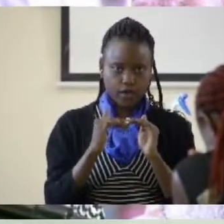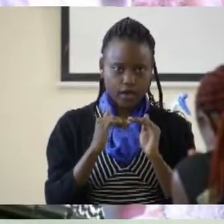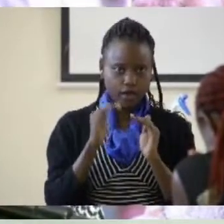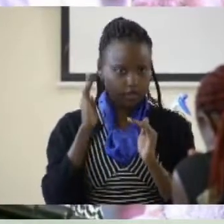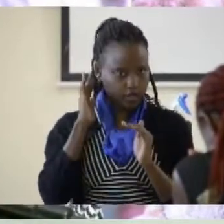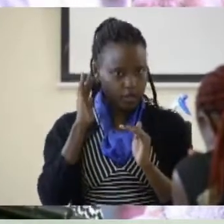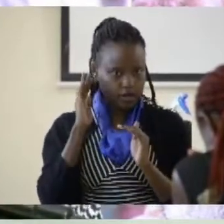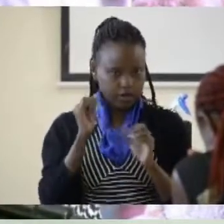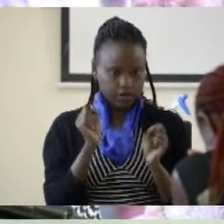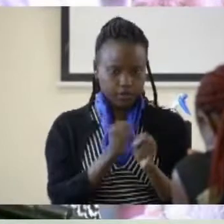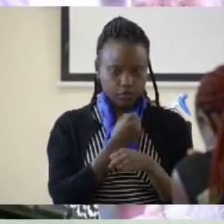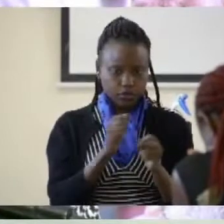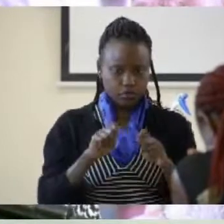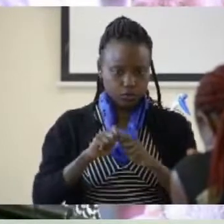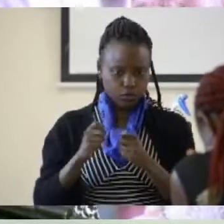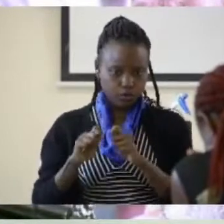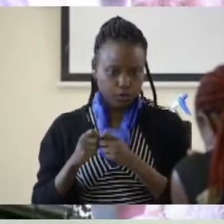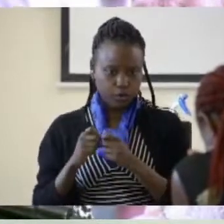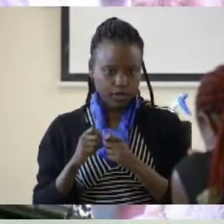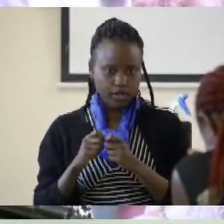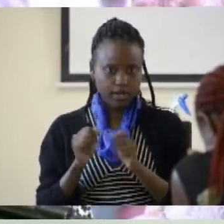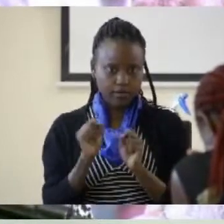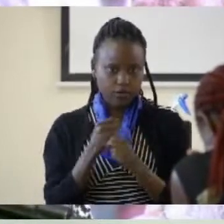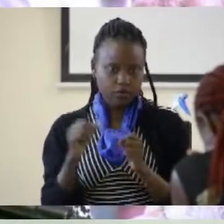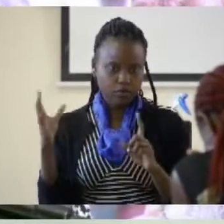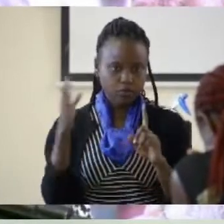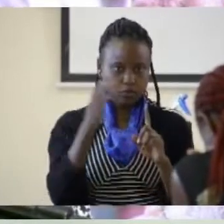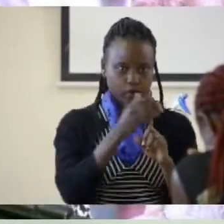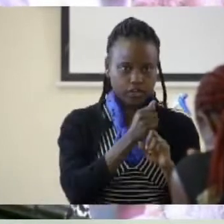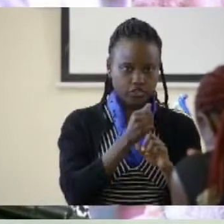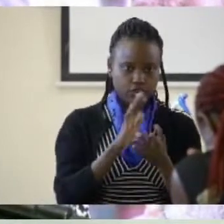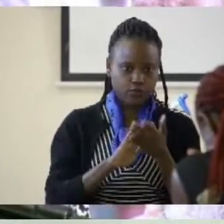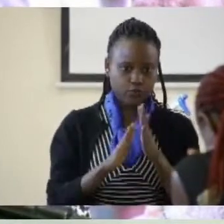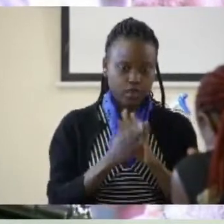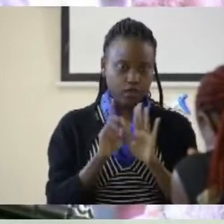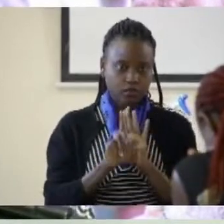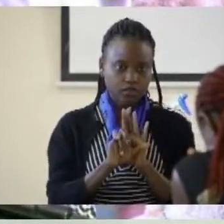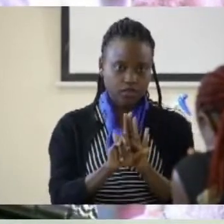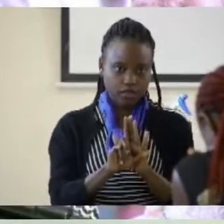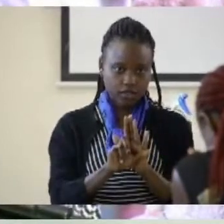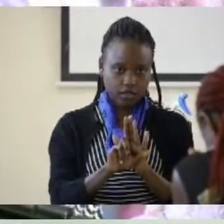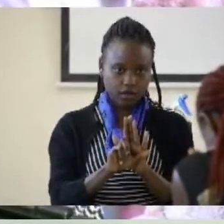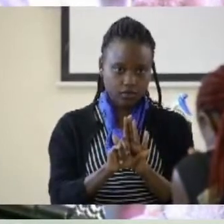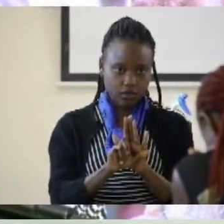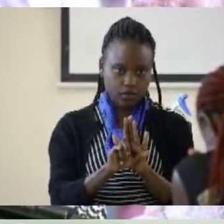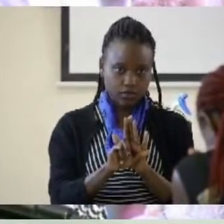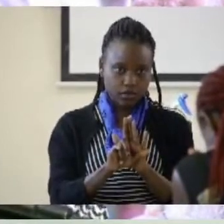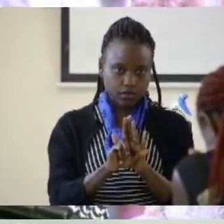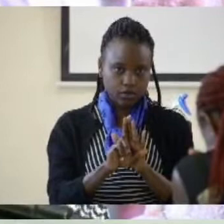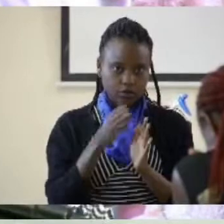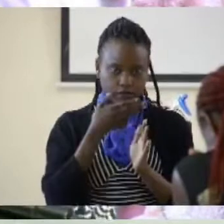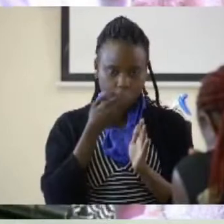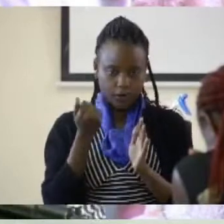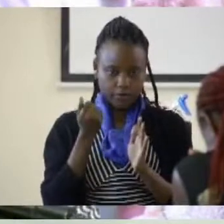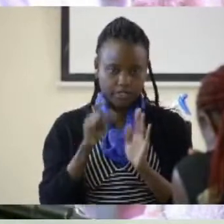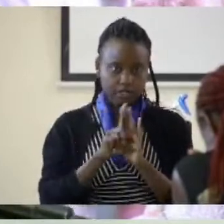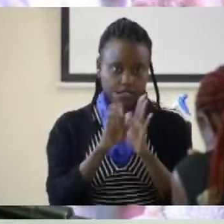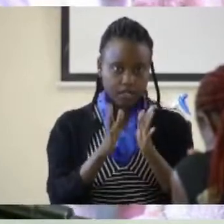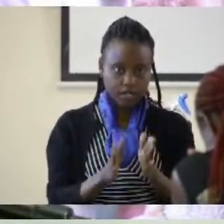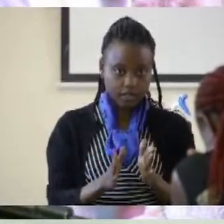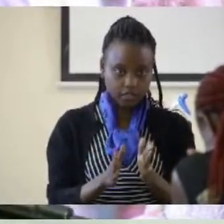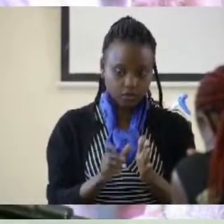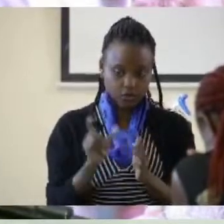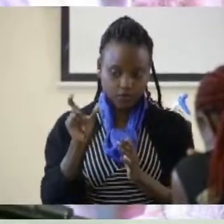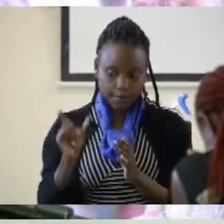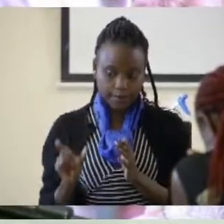curtailed and cannot be achieved without legal representation of a competent advocate of a person's